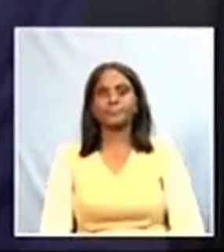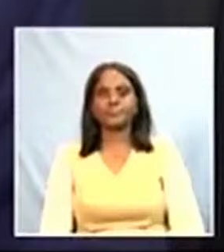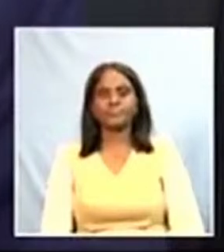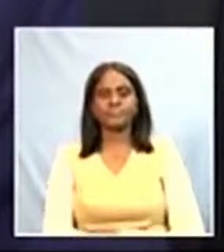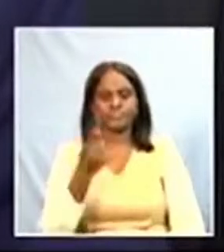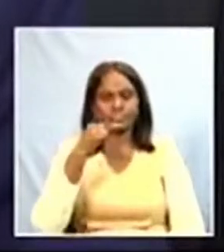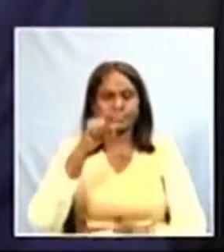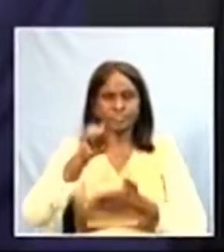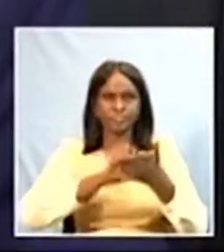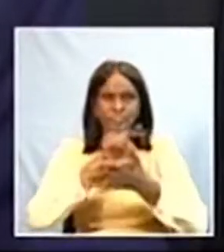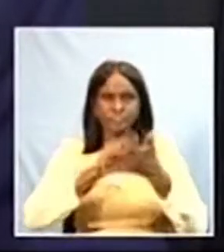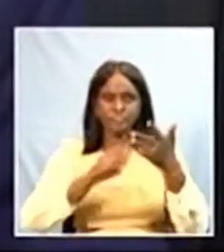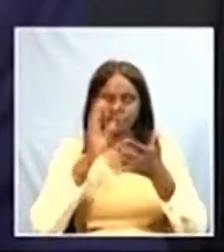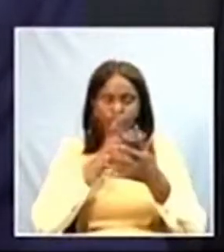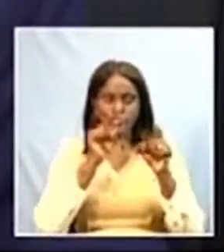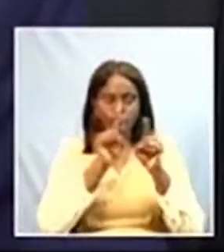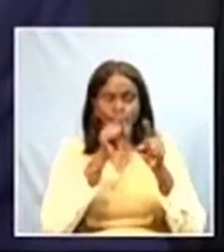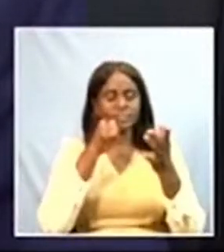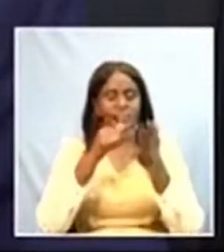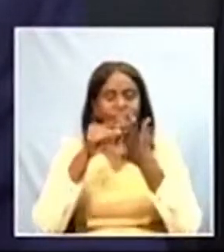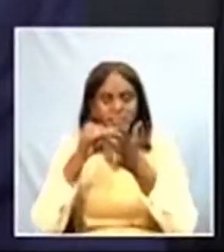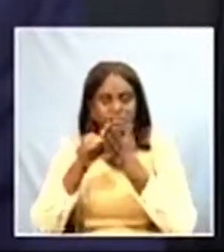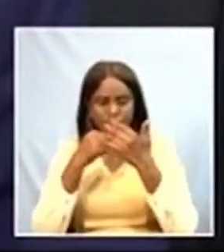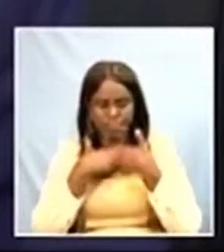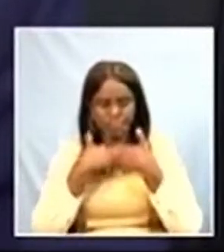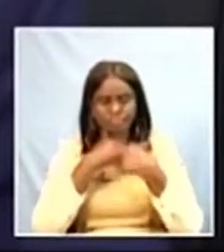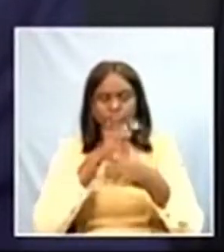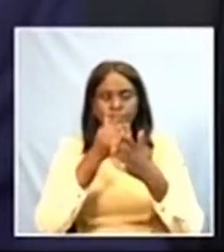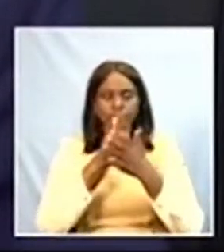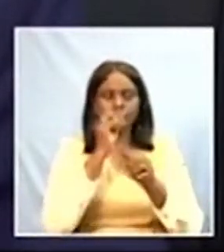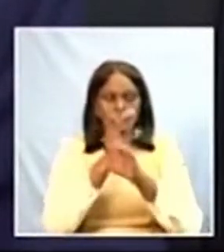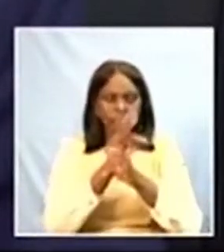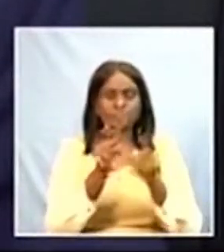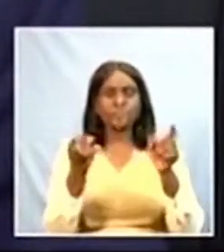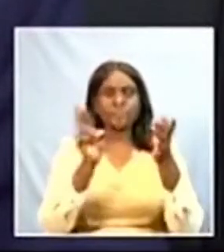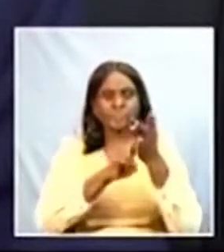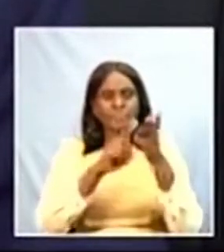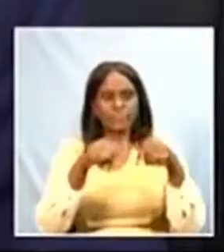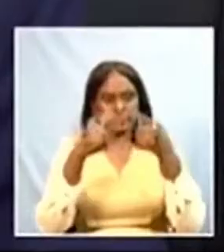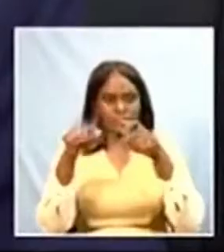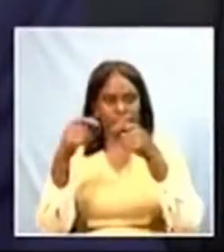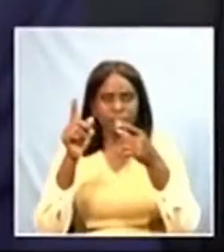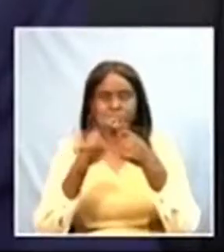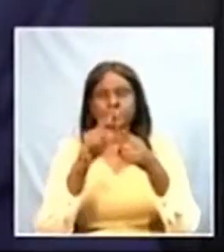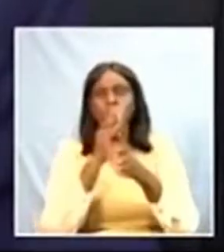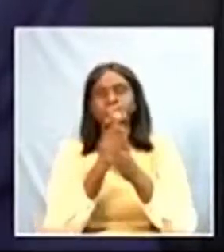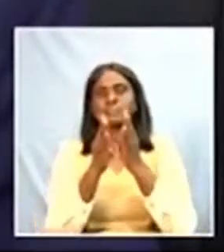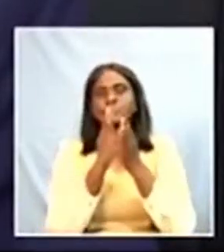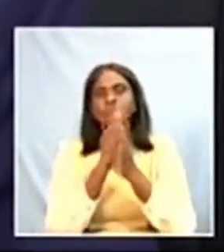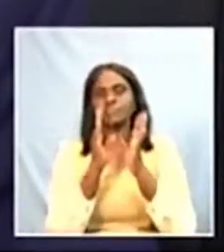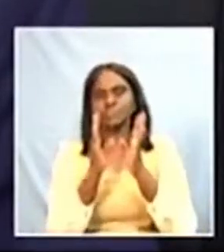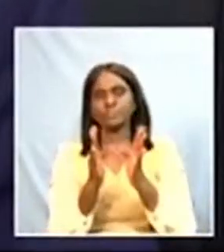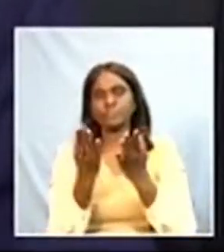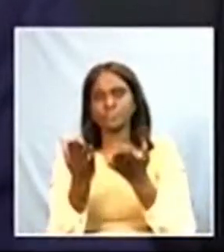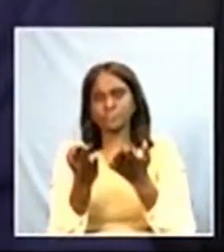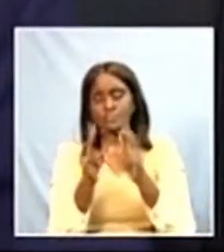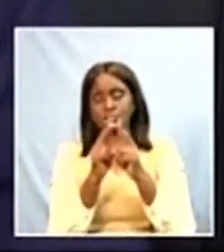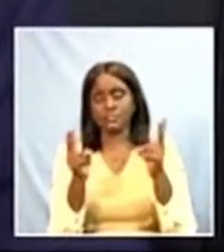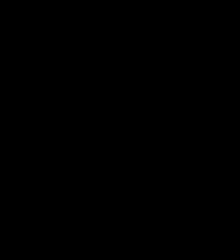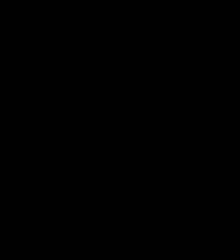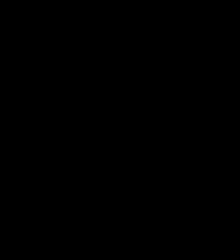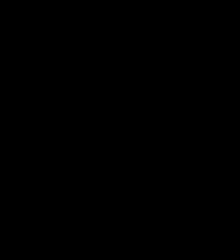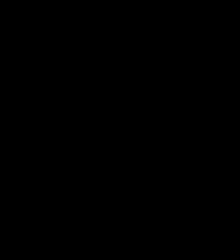for termination, as letters have already been issued to the contractors.